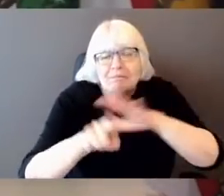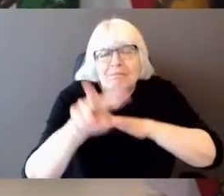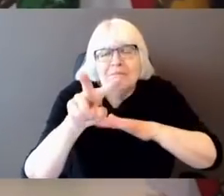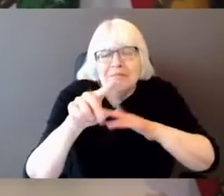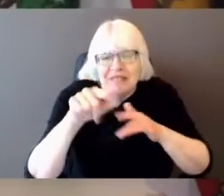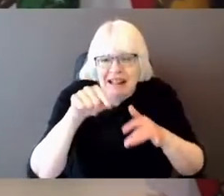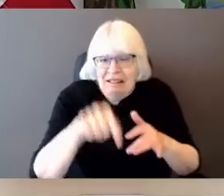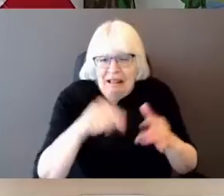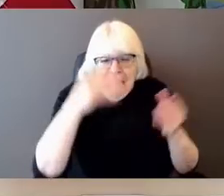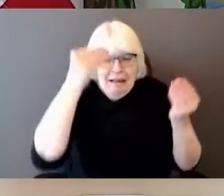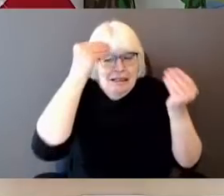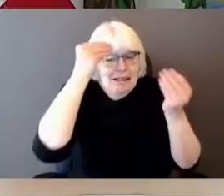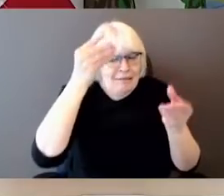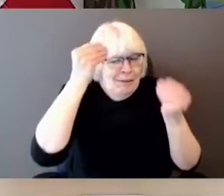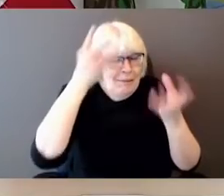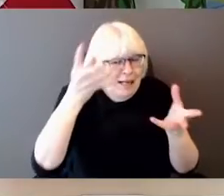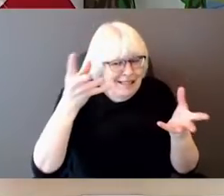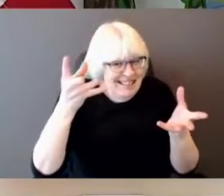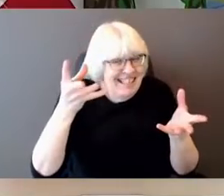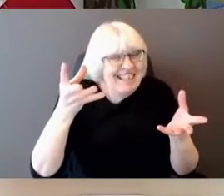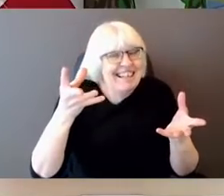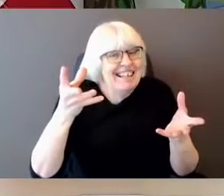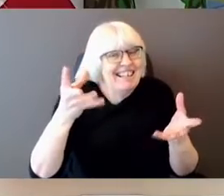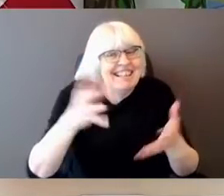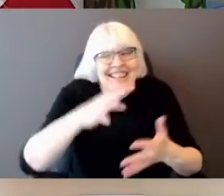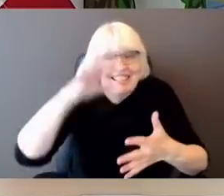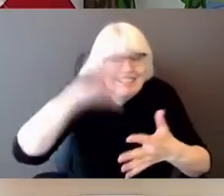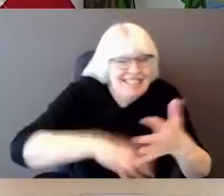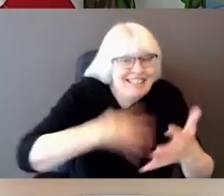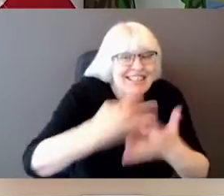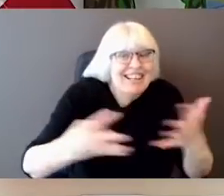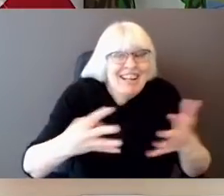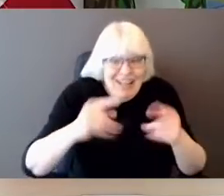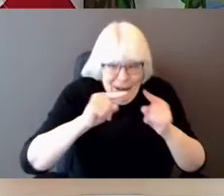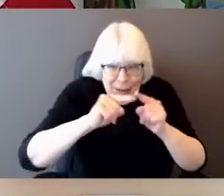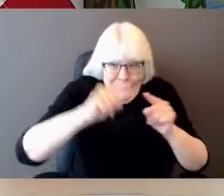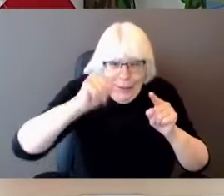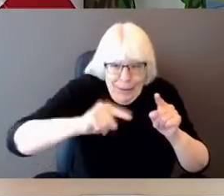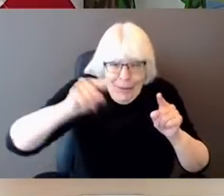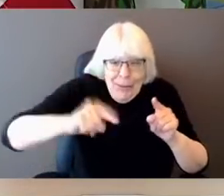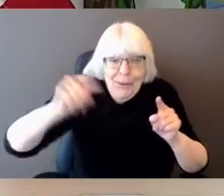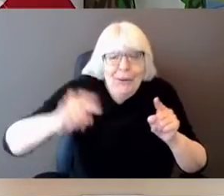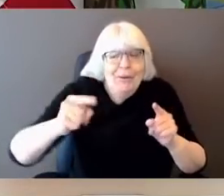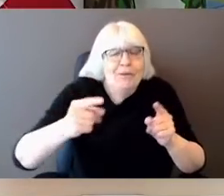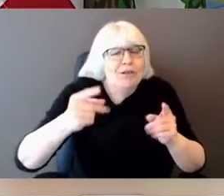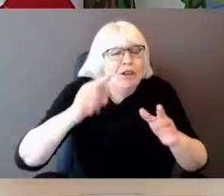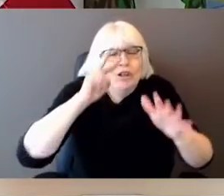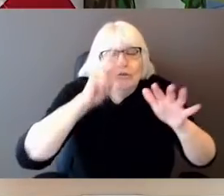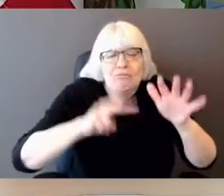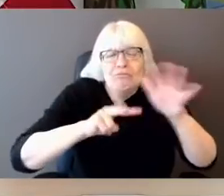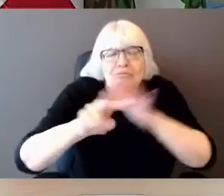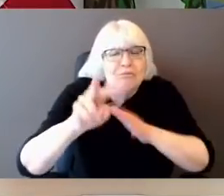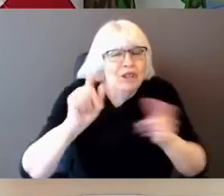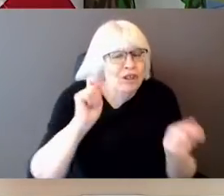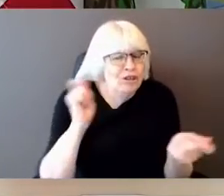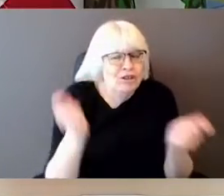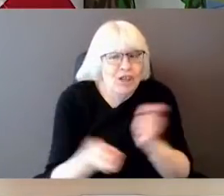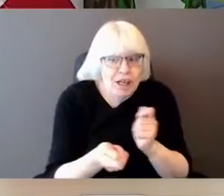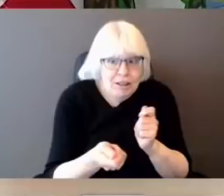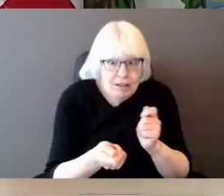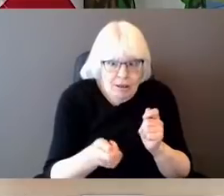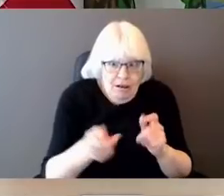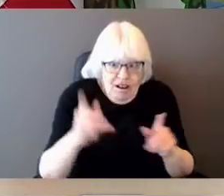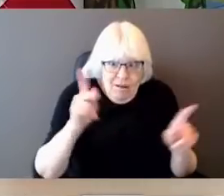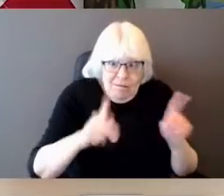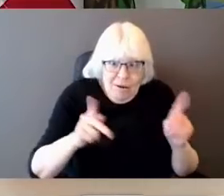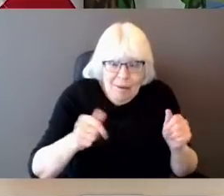for traveling, allow larger personal gatherings? What do you expect to see when it comes to case numbers, hospitalizations,